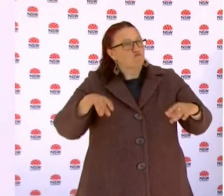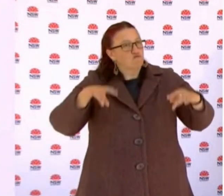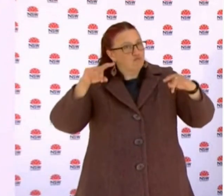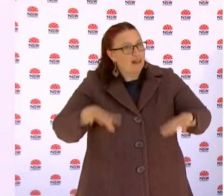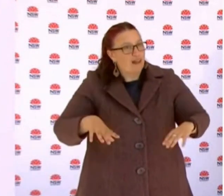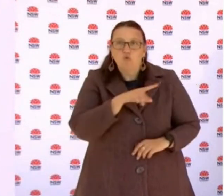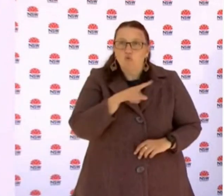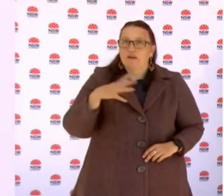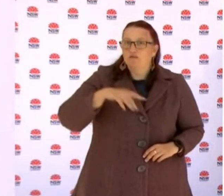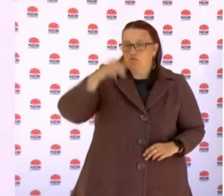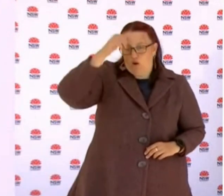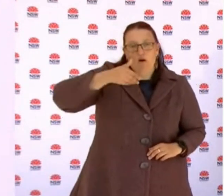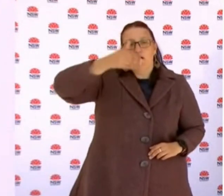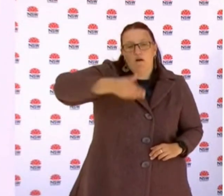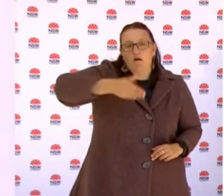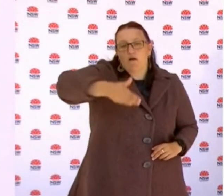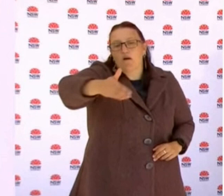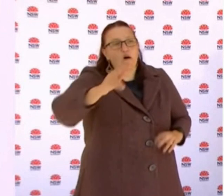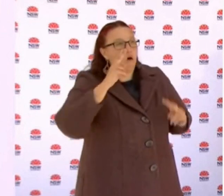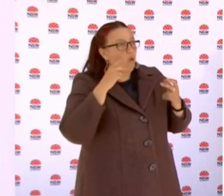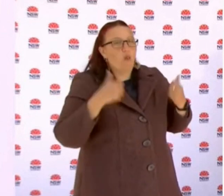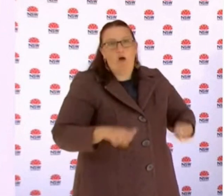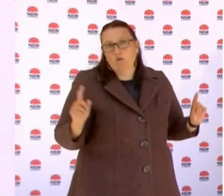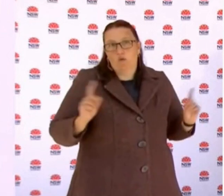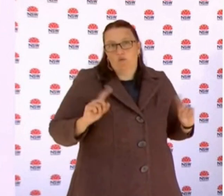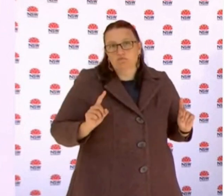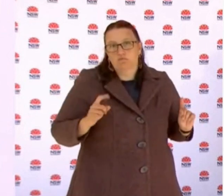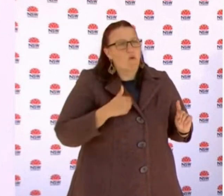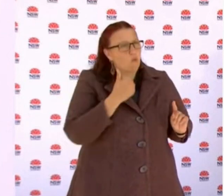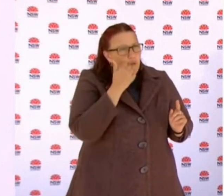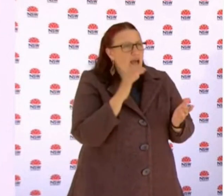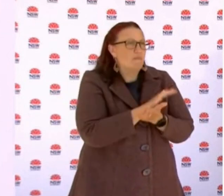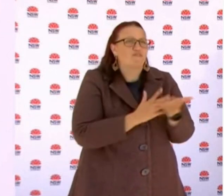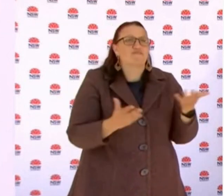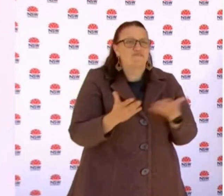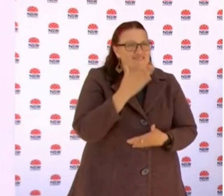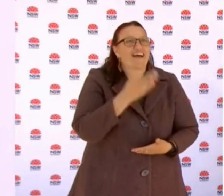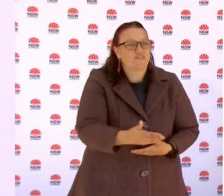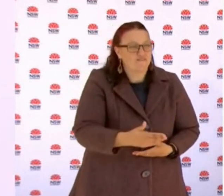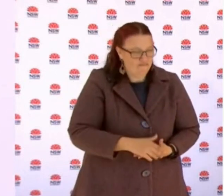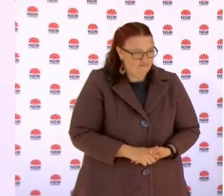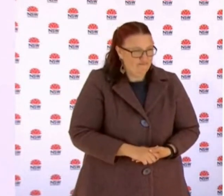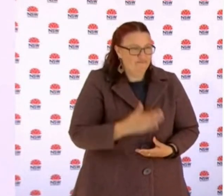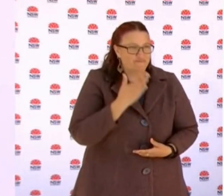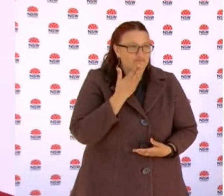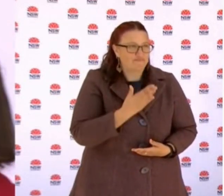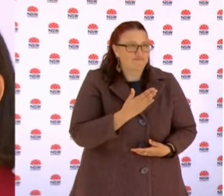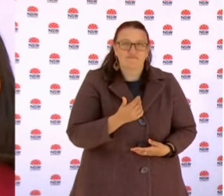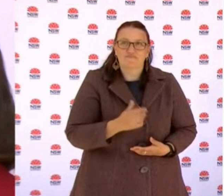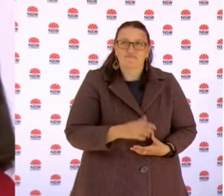what the next few months, the next 6 months looks like. And I'm always happy to have that conversation. Thanks,